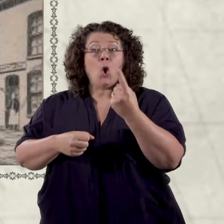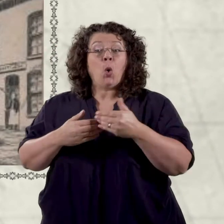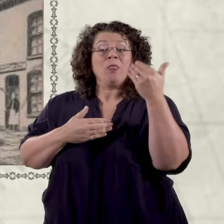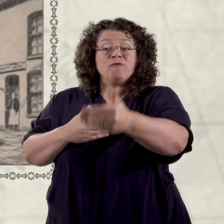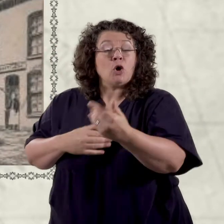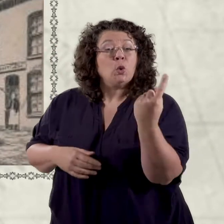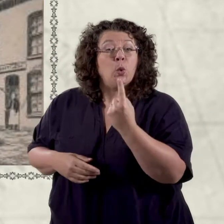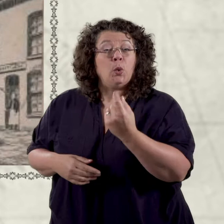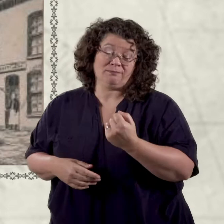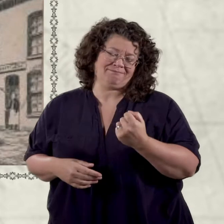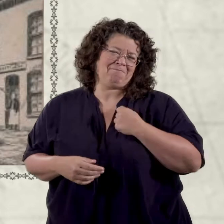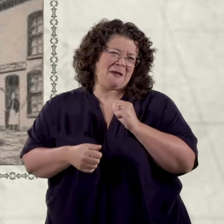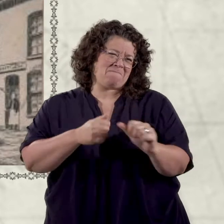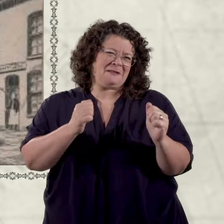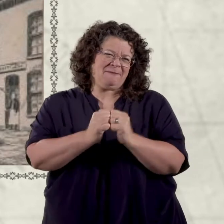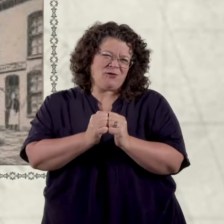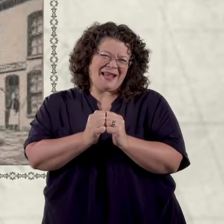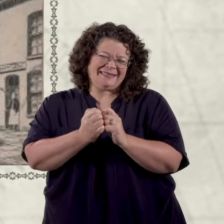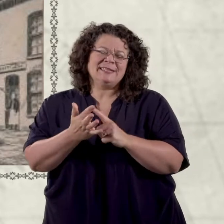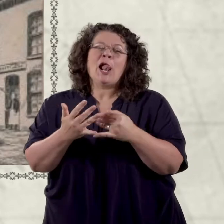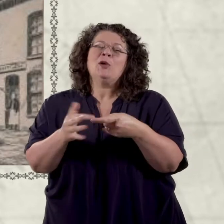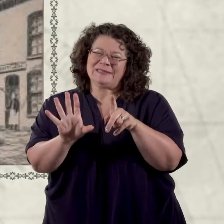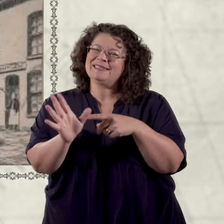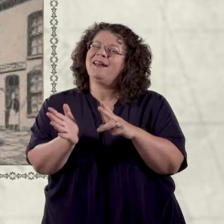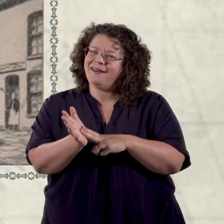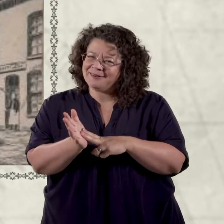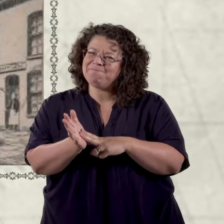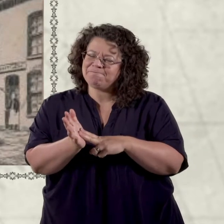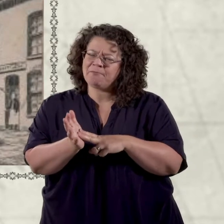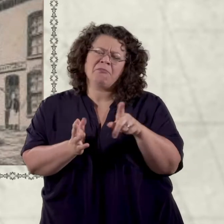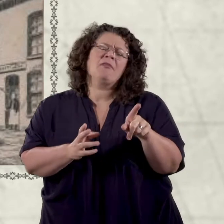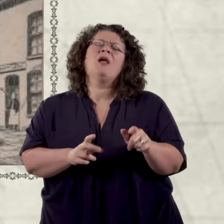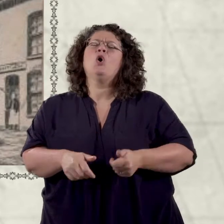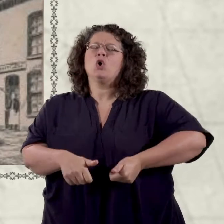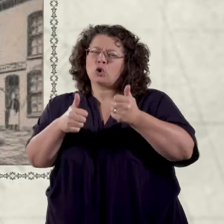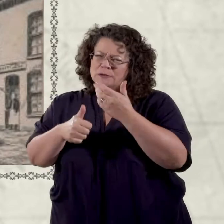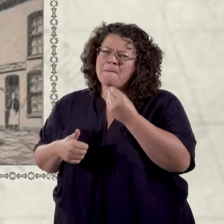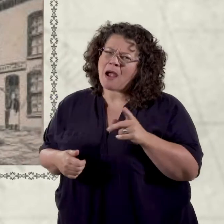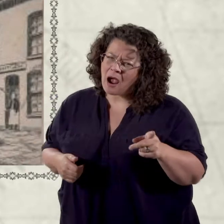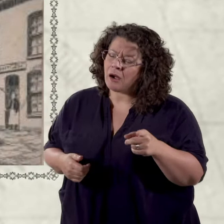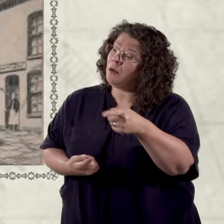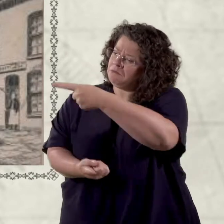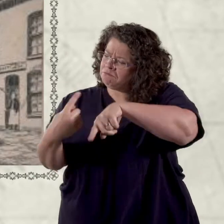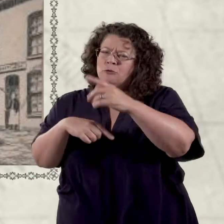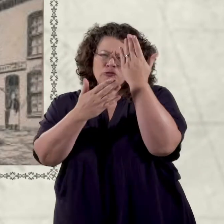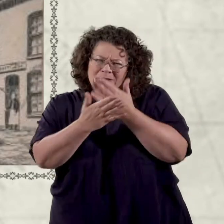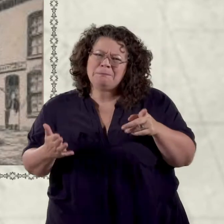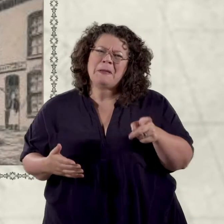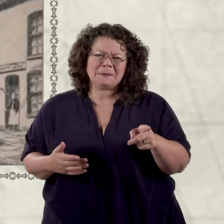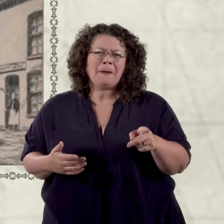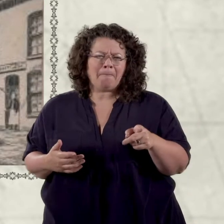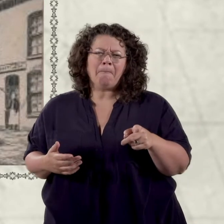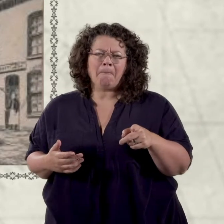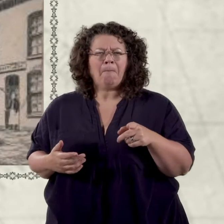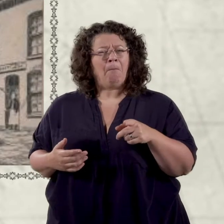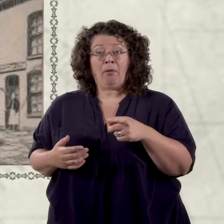Lewsin. Now, Lewsin was a good man. People respected him, and somebody even managed to get his chest back from the